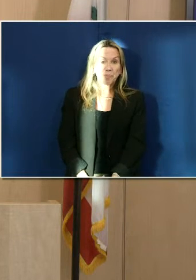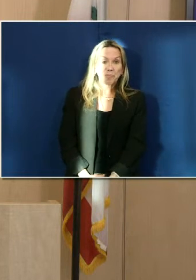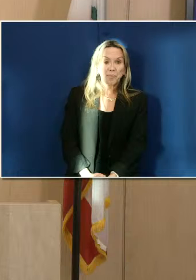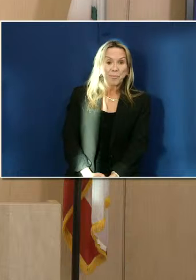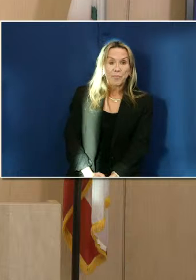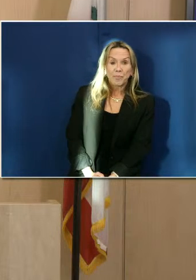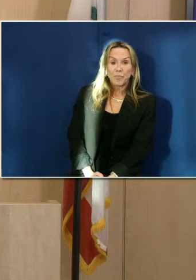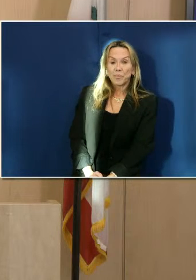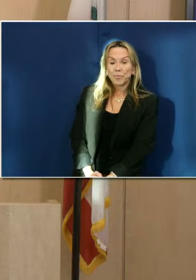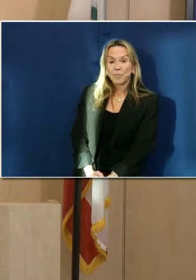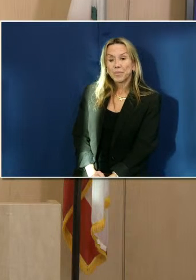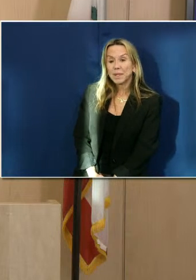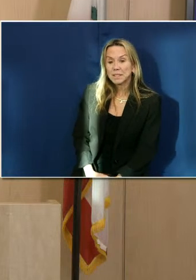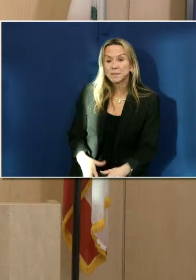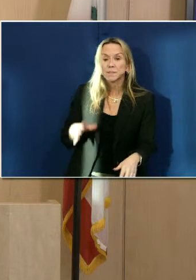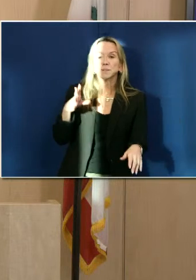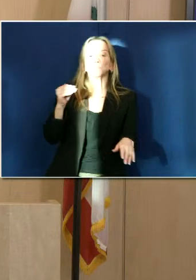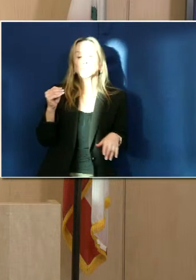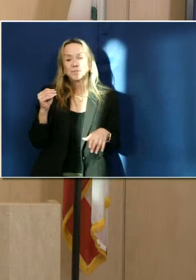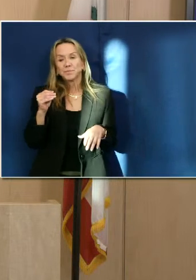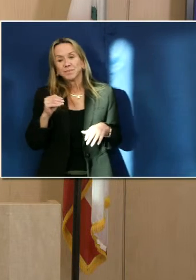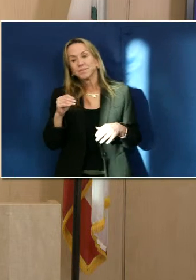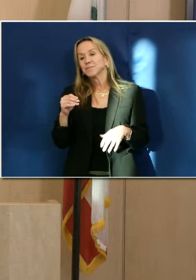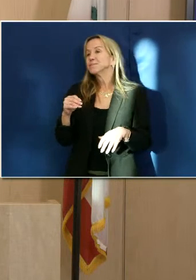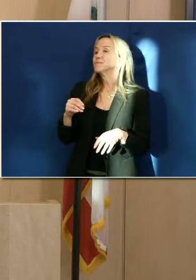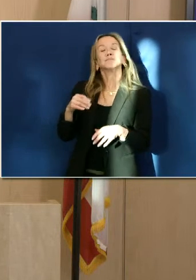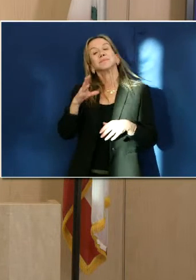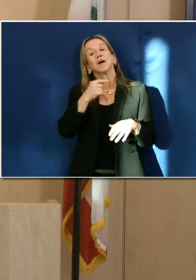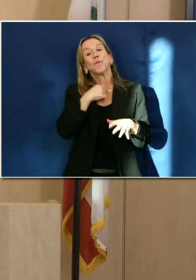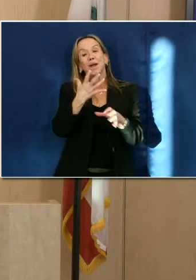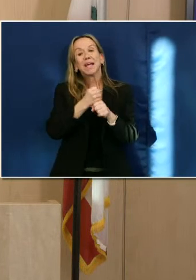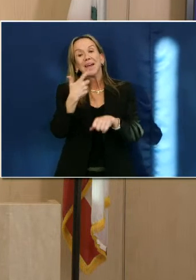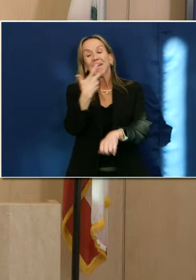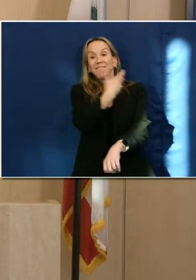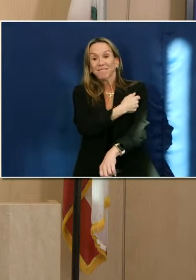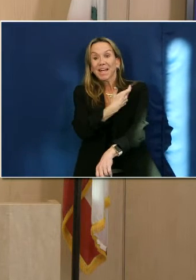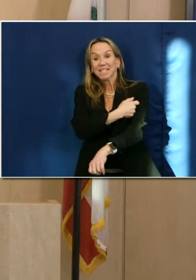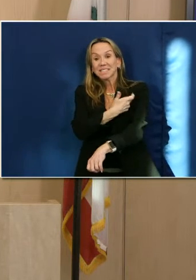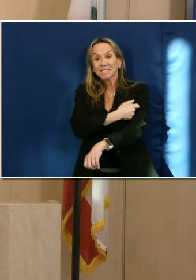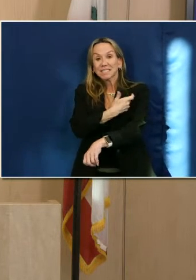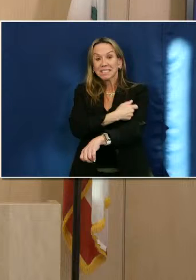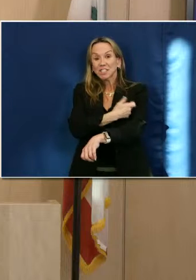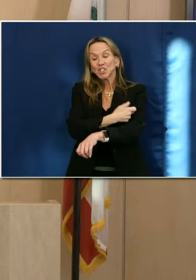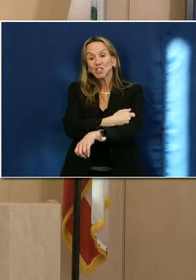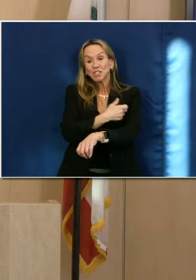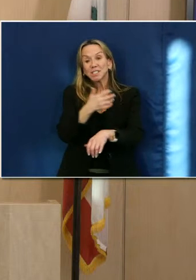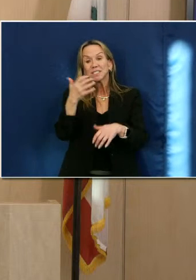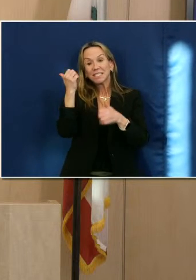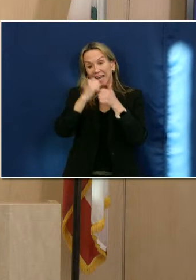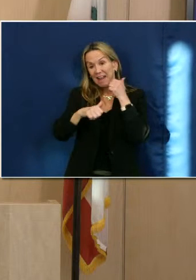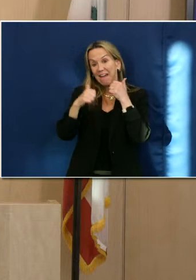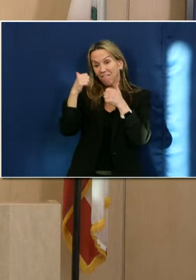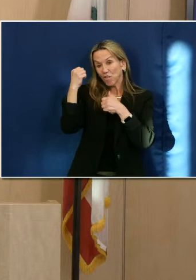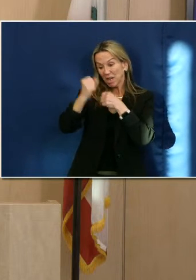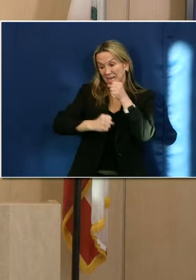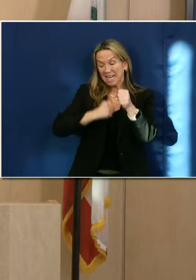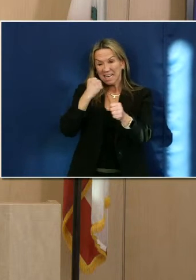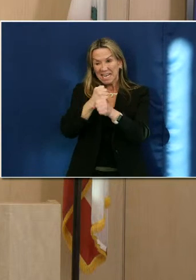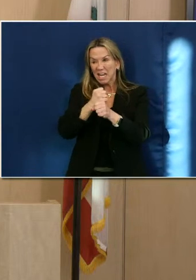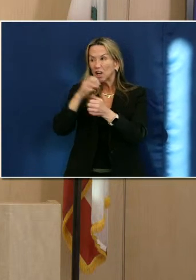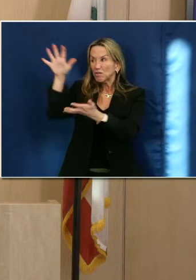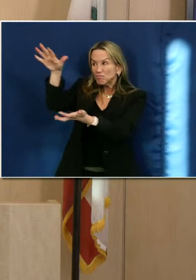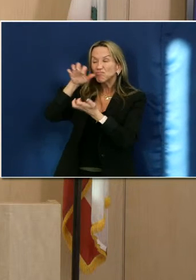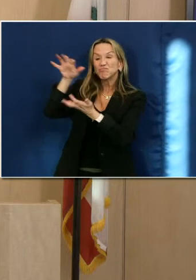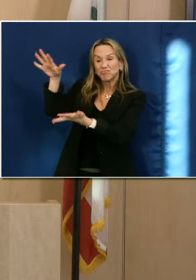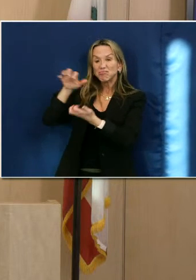specific locations, but just suffice it to know, we get vaccinations every flu season and throughout the year of all of the other